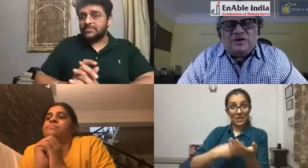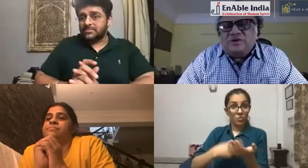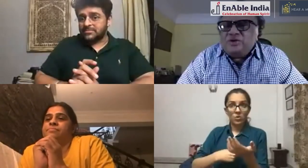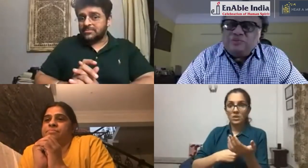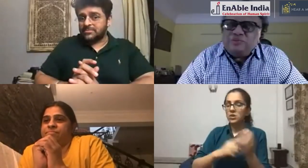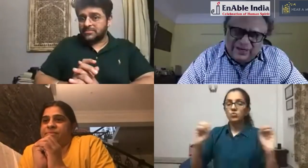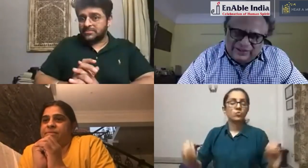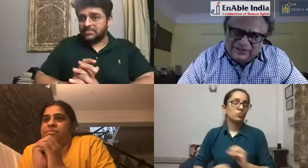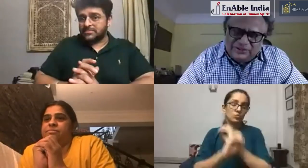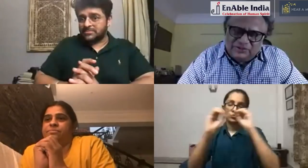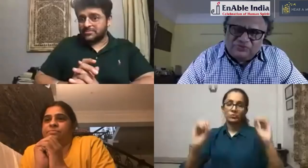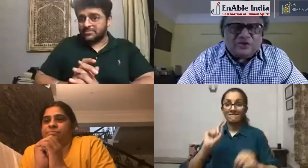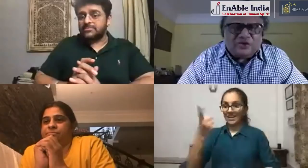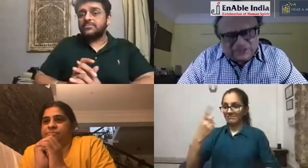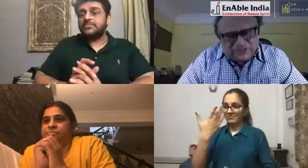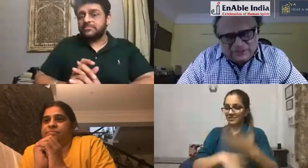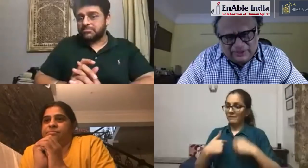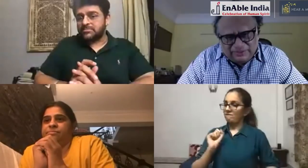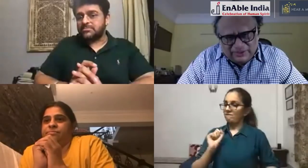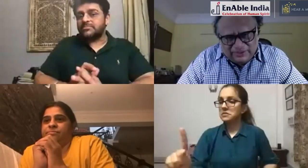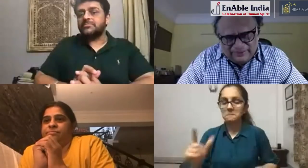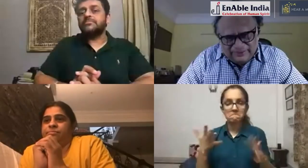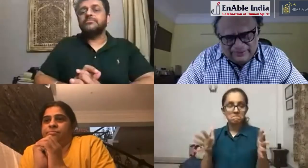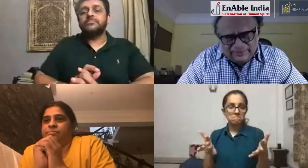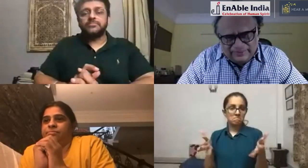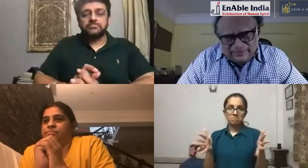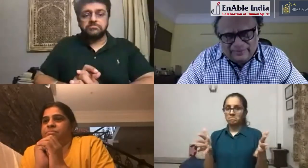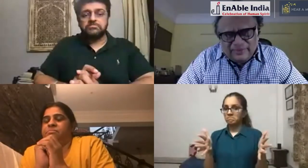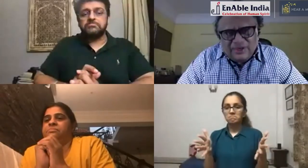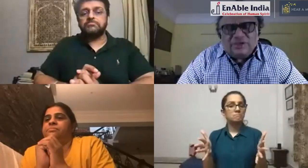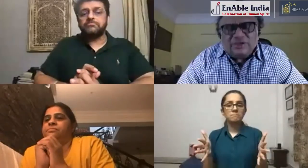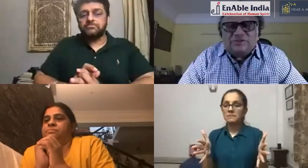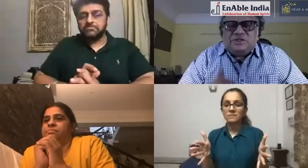there are no priorities for disabled people.